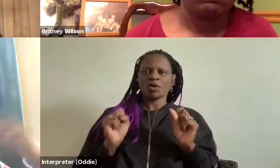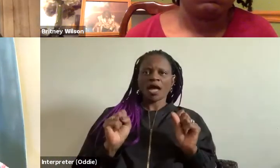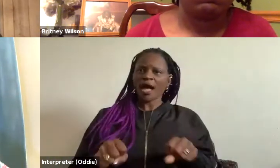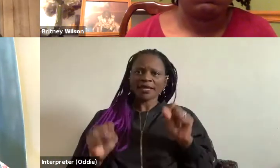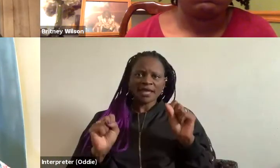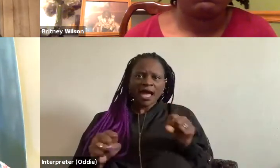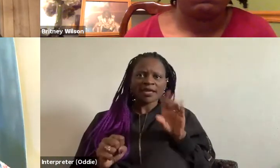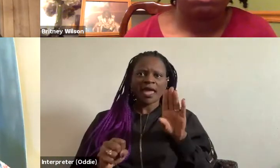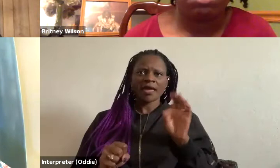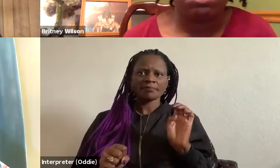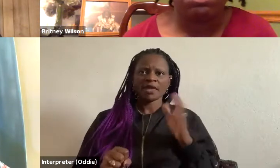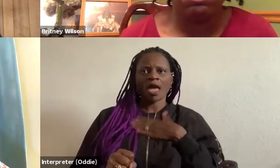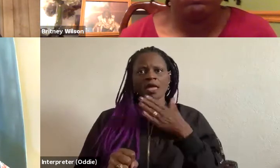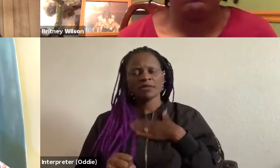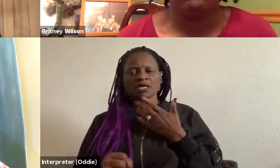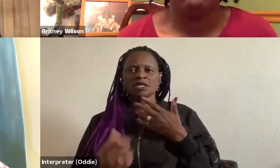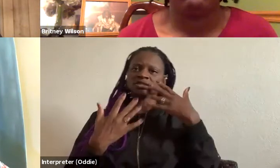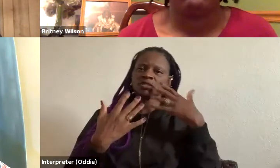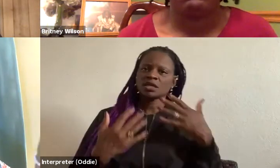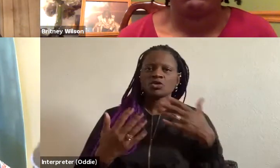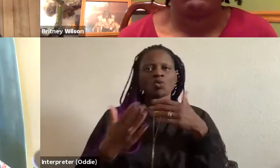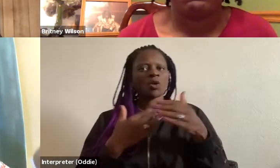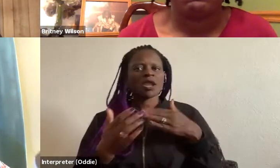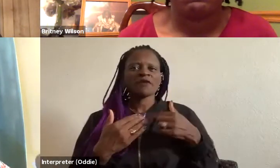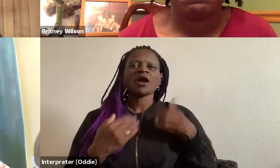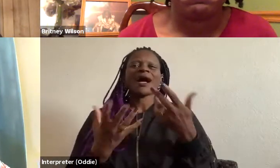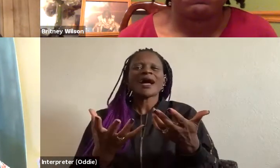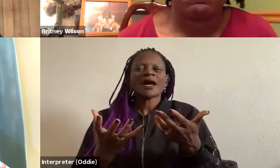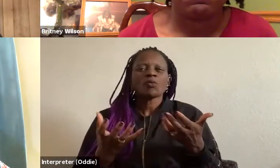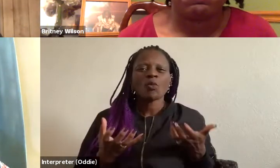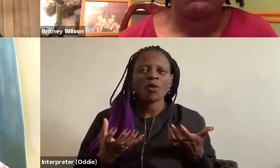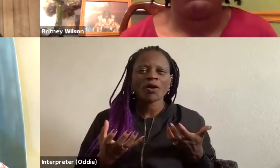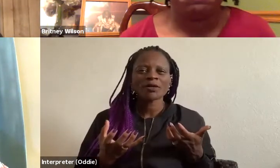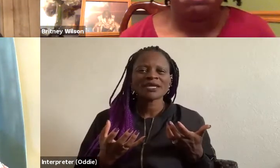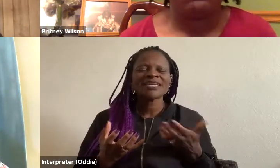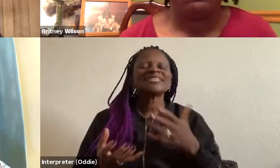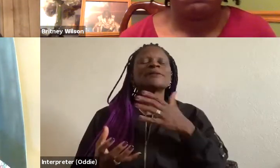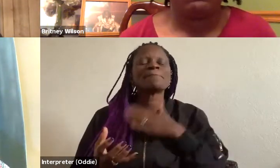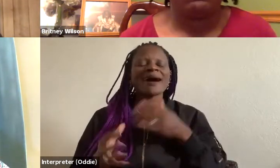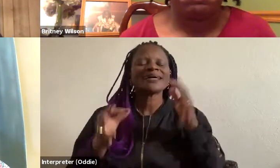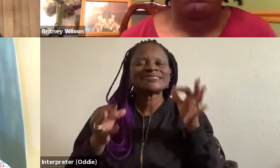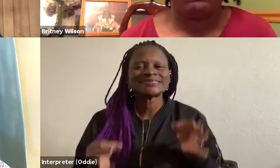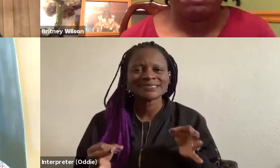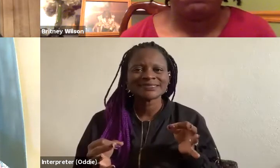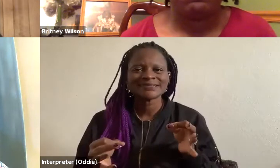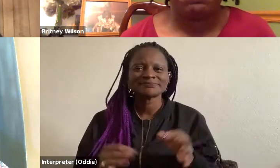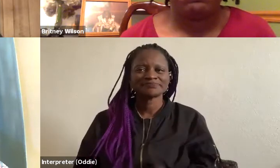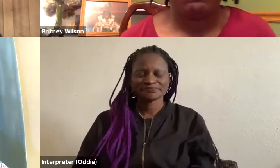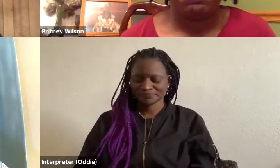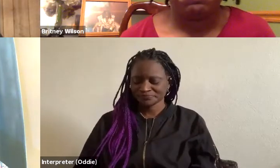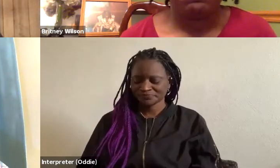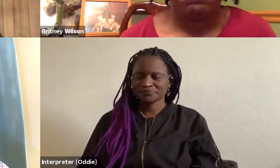happy, whatever. But my freedom comes from my ability to make that decision for myself.